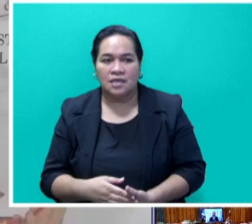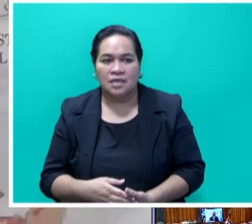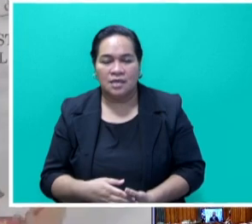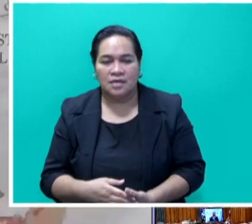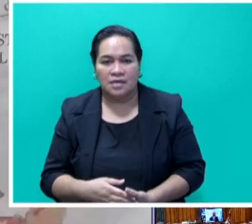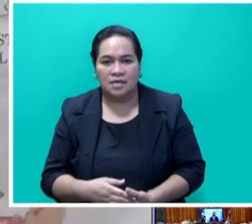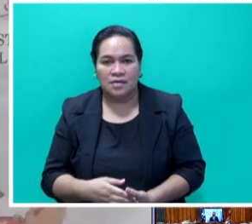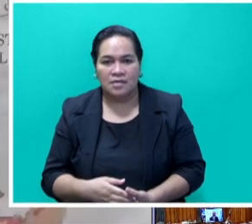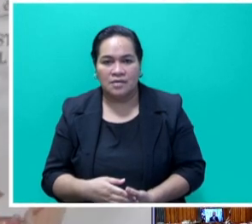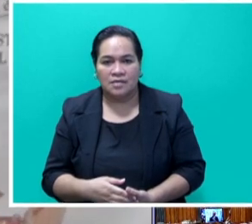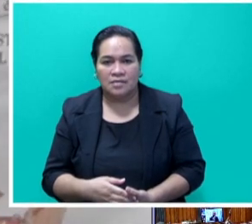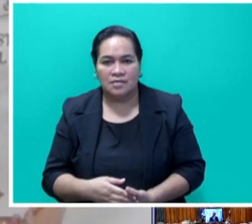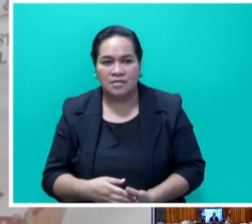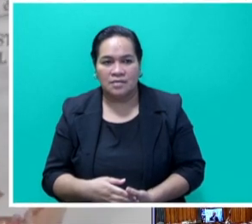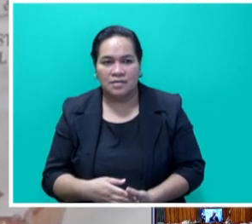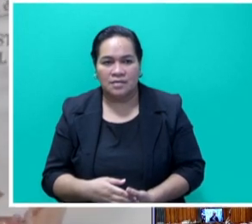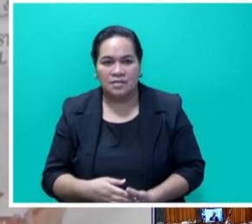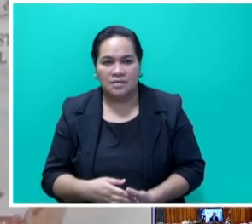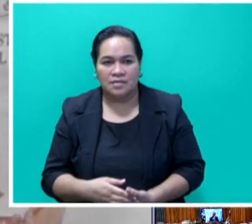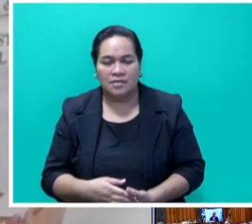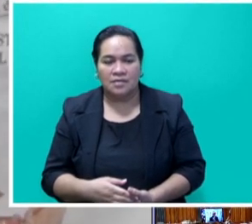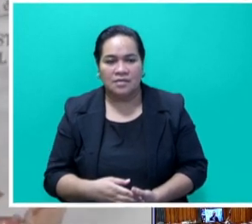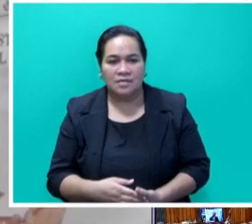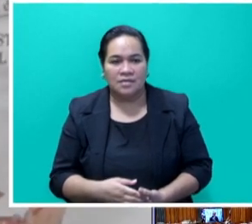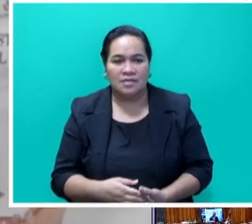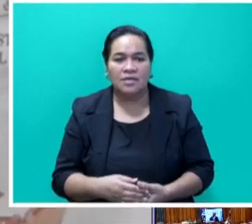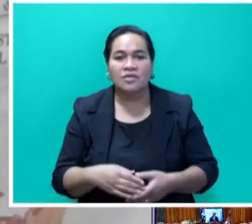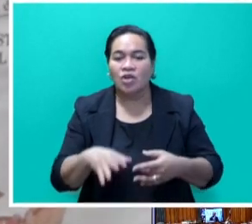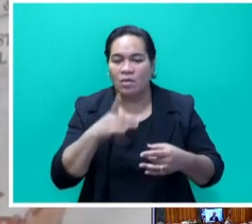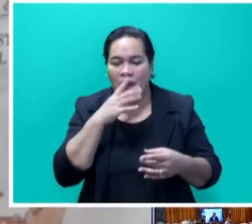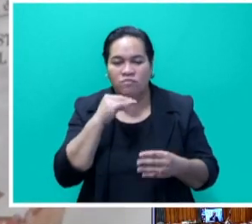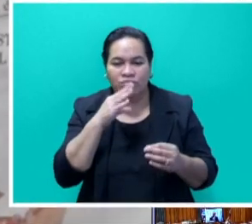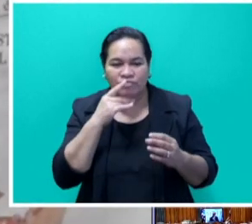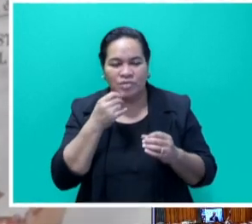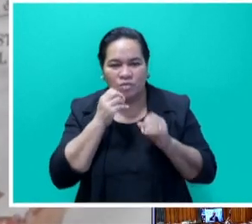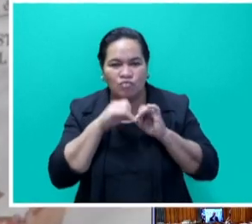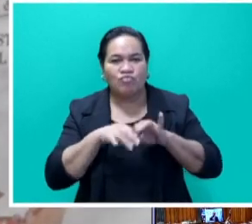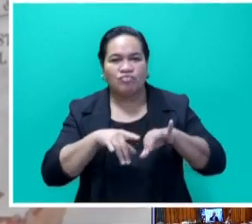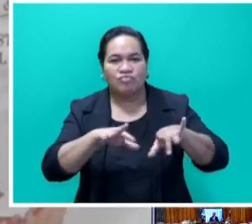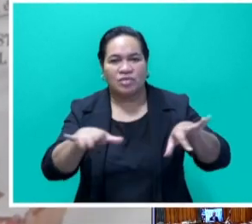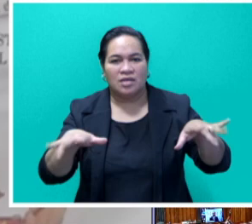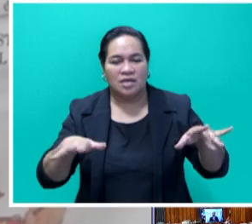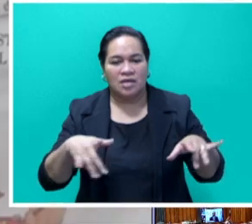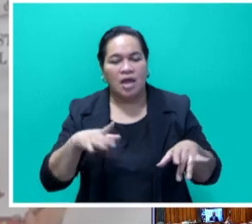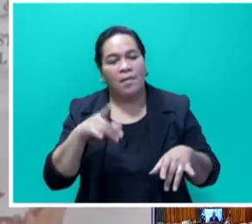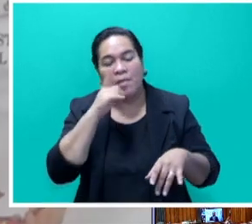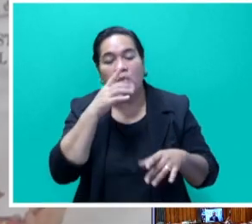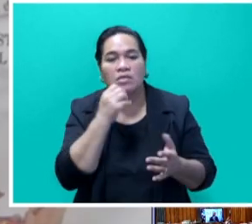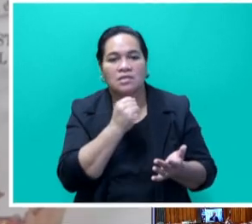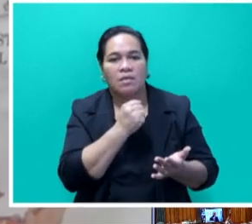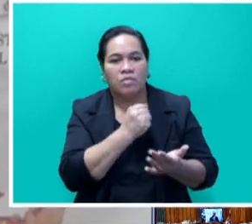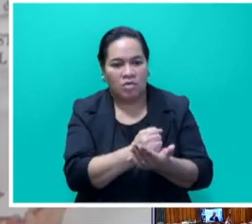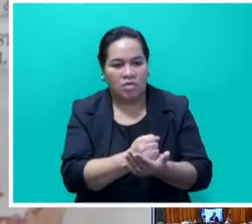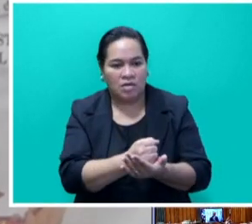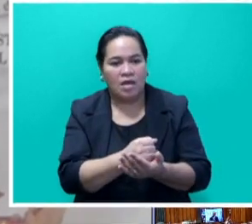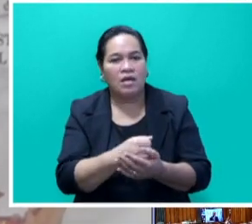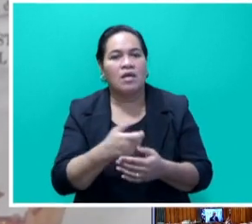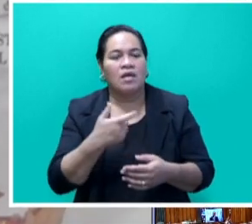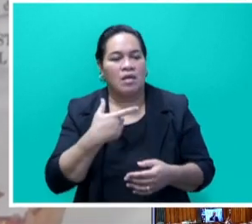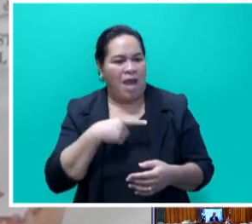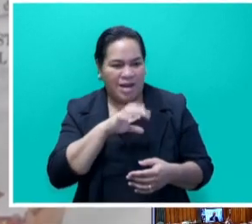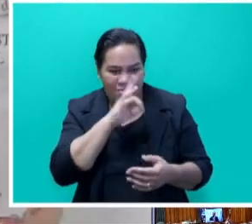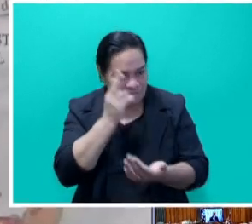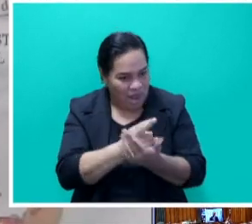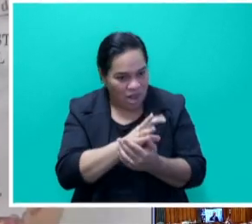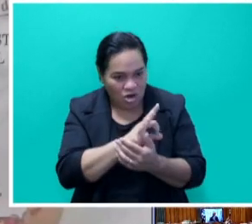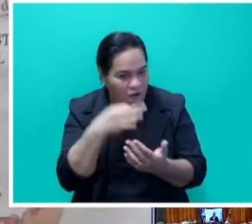on social media. Ethnic slurs are being bandied around, all supported by the number of statements that have been made that are not factual.